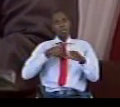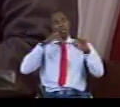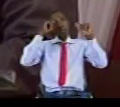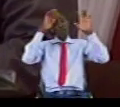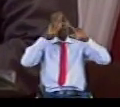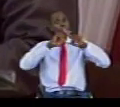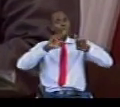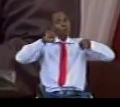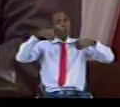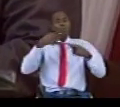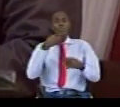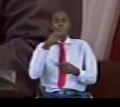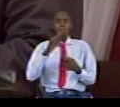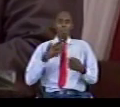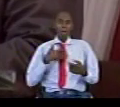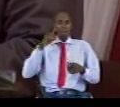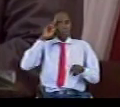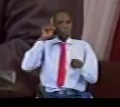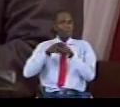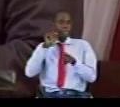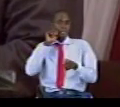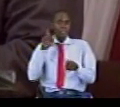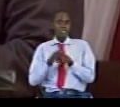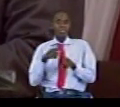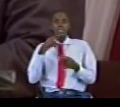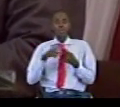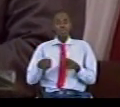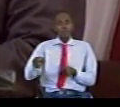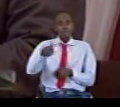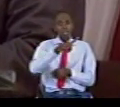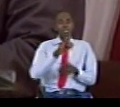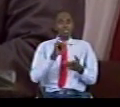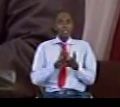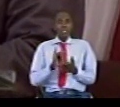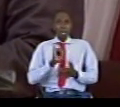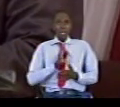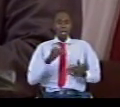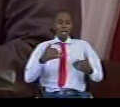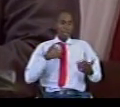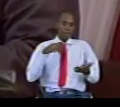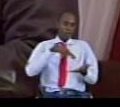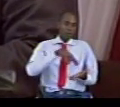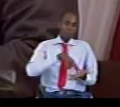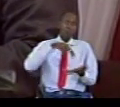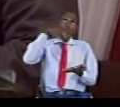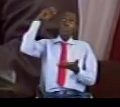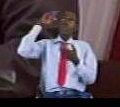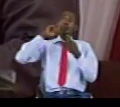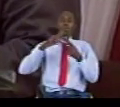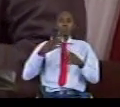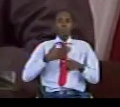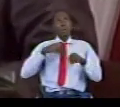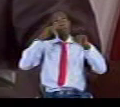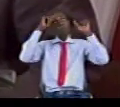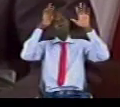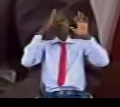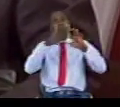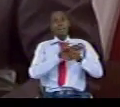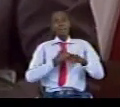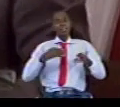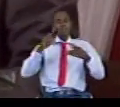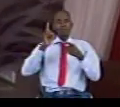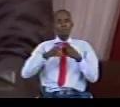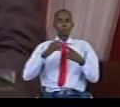brethren and say unto them, I ascend unto my Father and your Father and to my